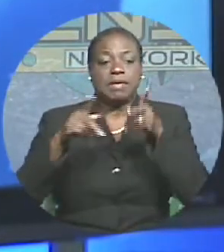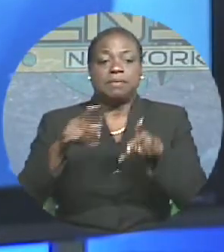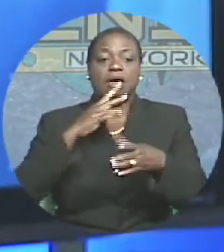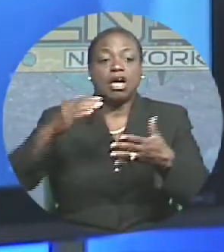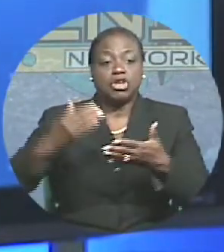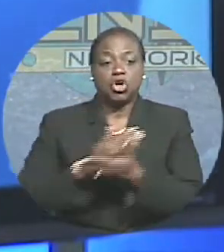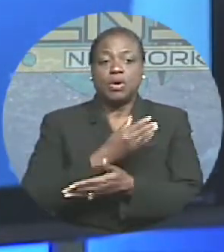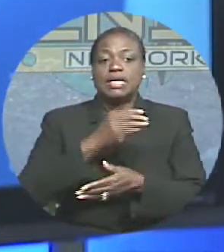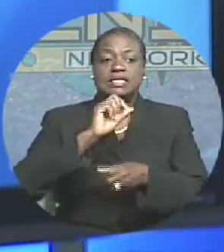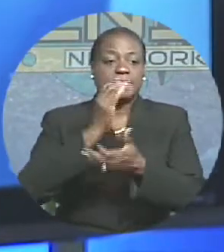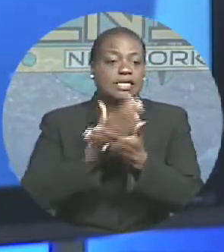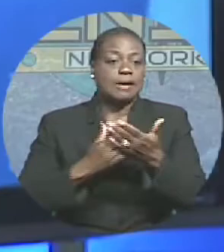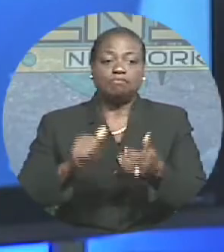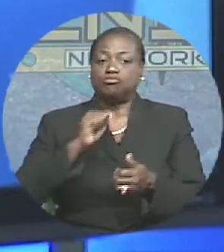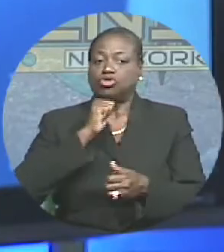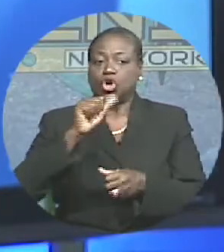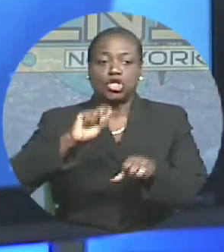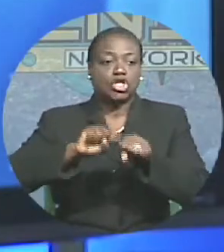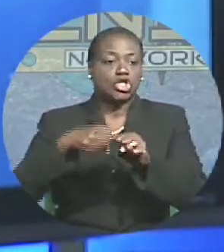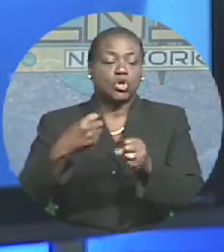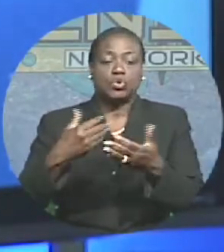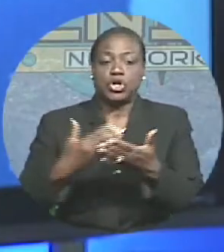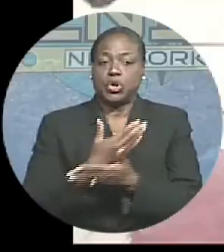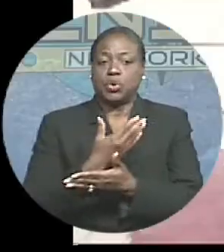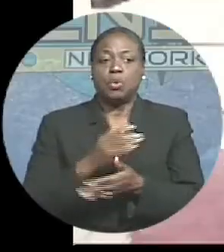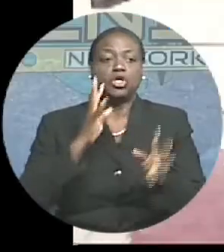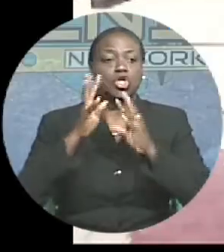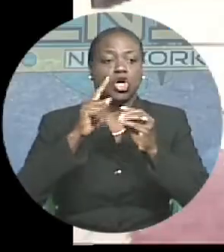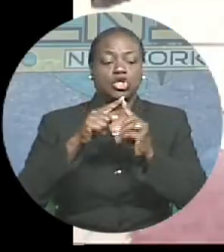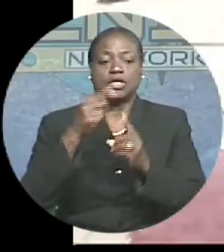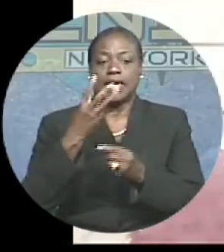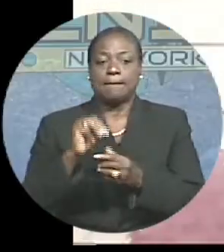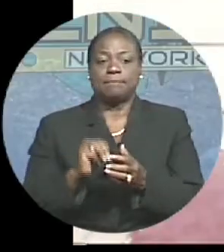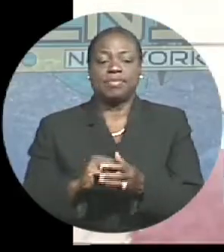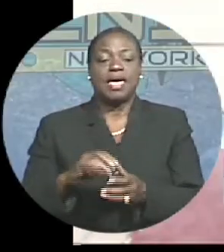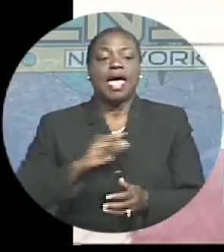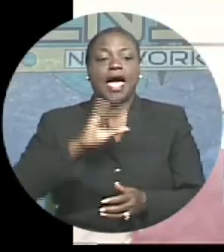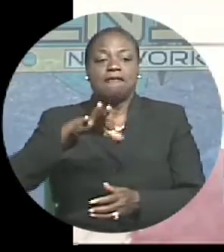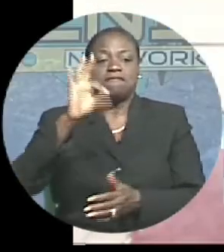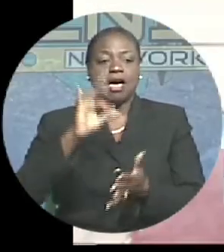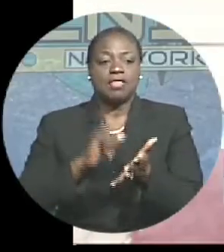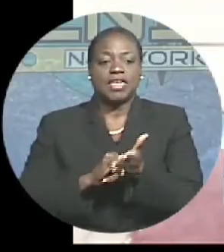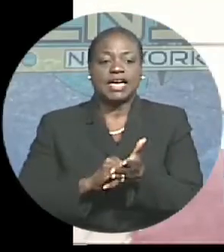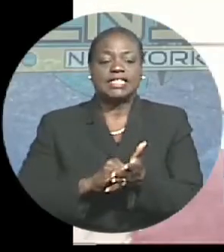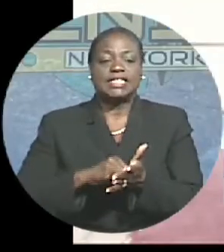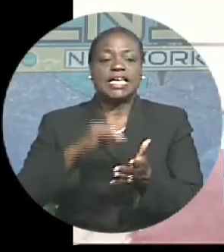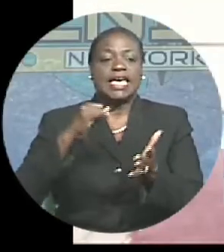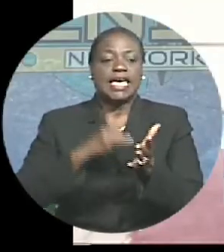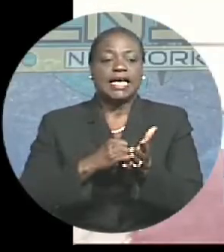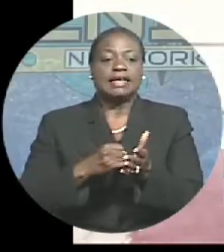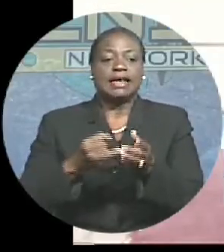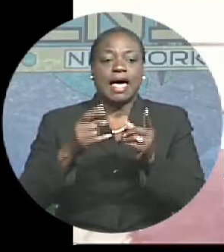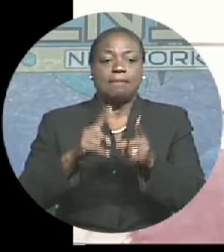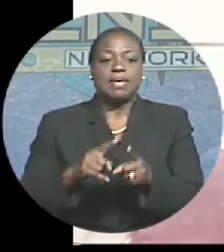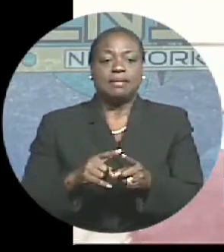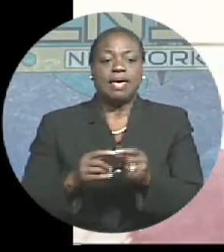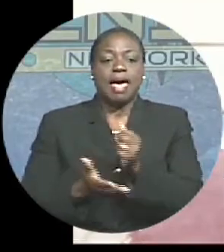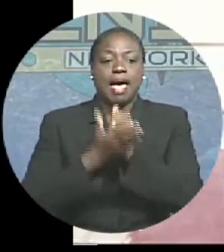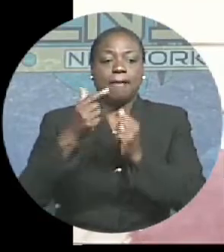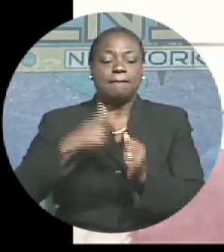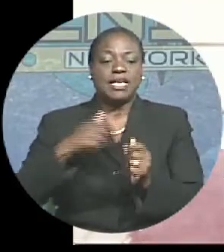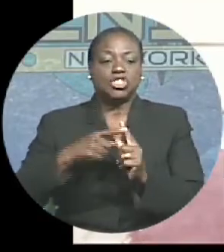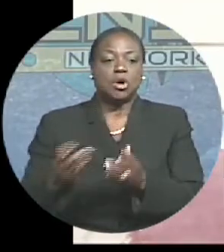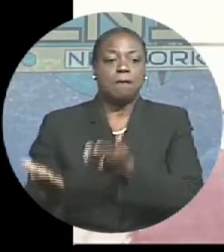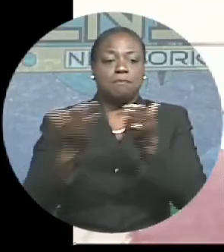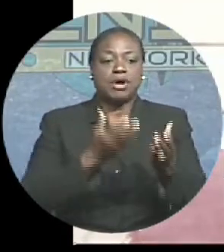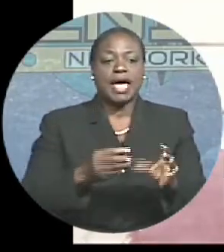not so new. We talked to a few of them today. Well, I've found that it has caused me to bring out the skills of chairmanship